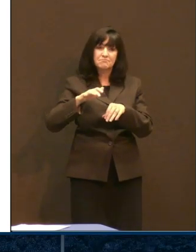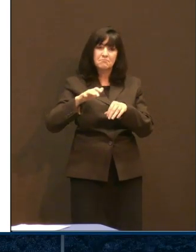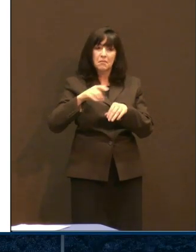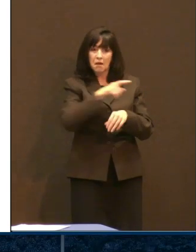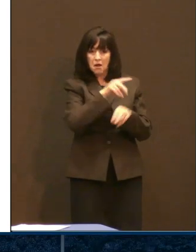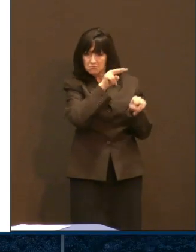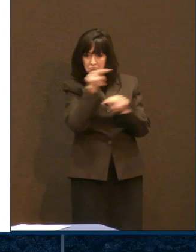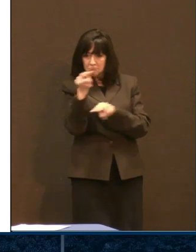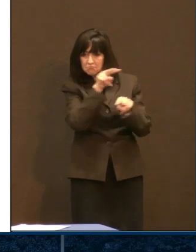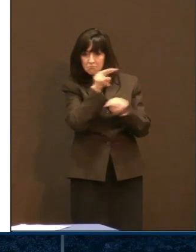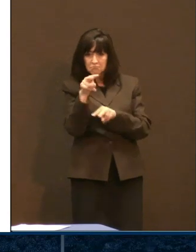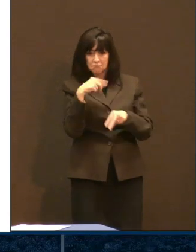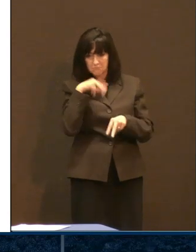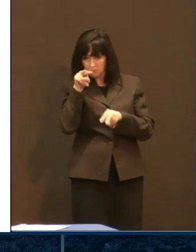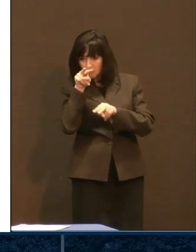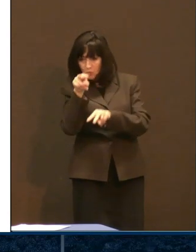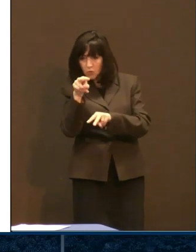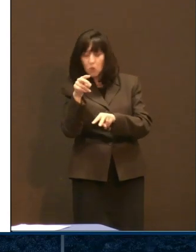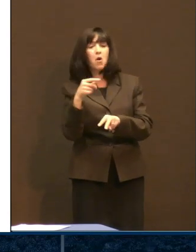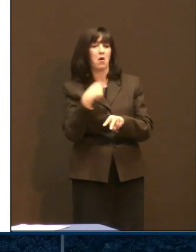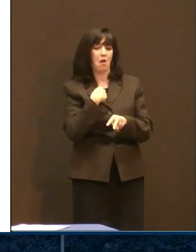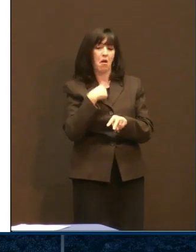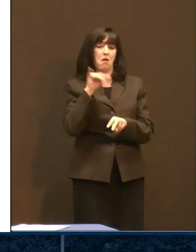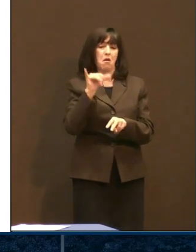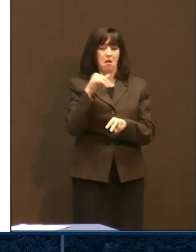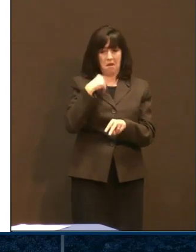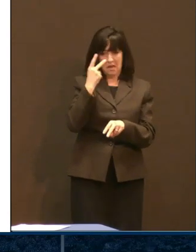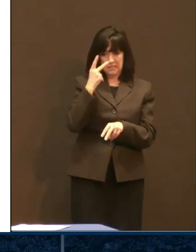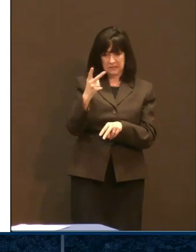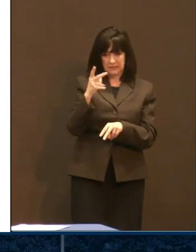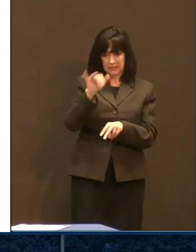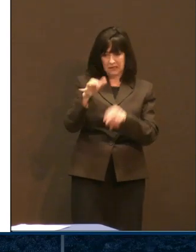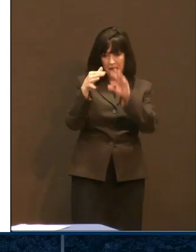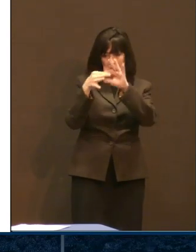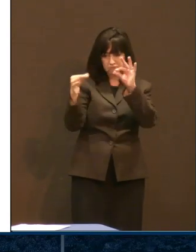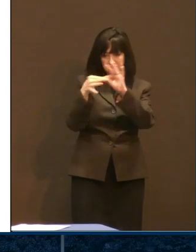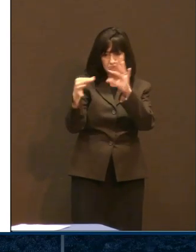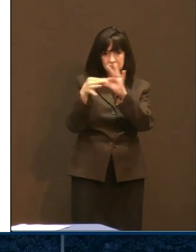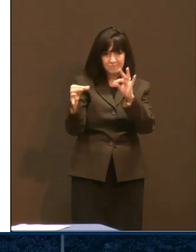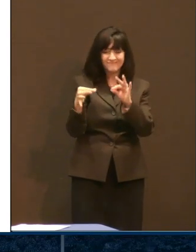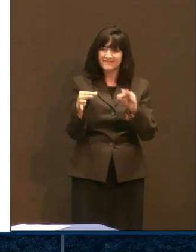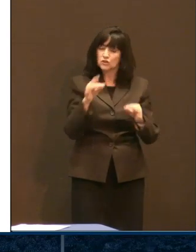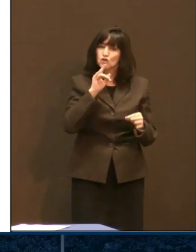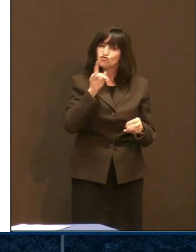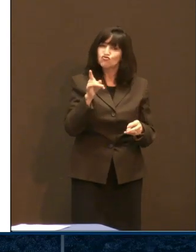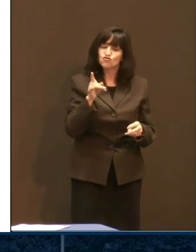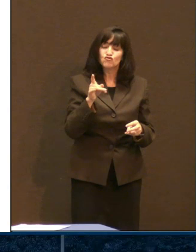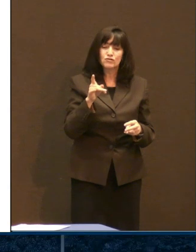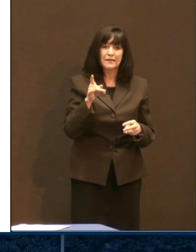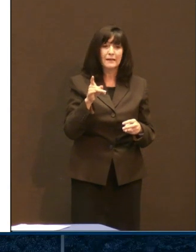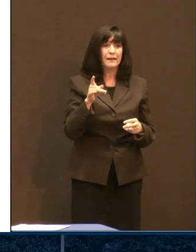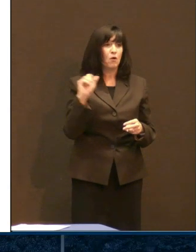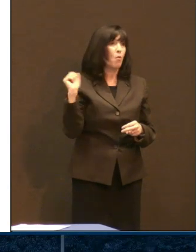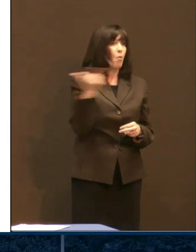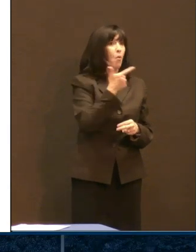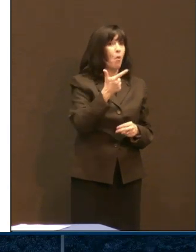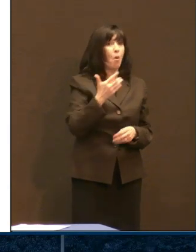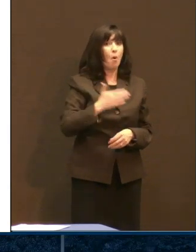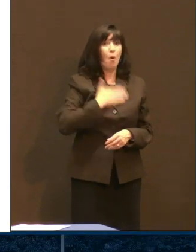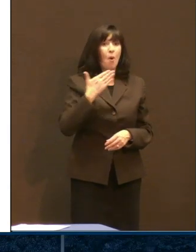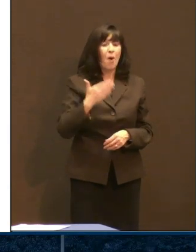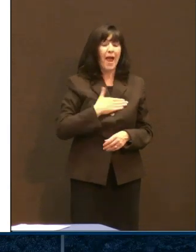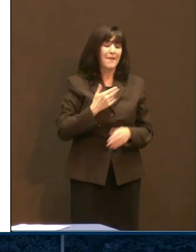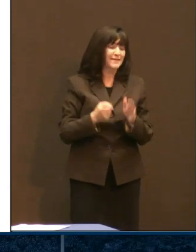those, factor that into our decision making. It really is striking the right balance as we go to trigger to move